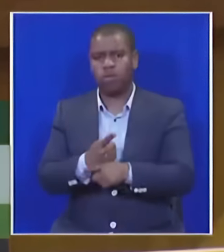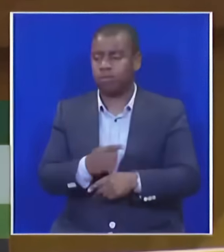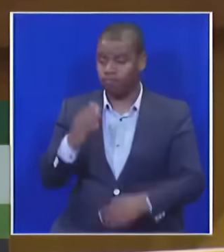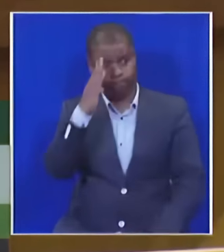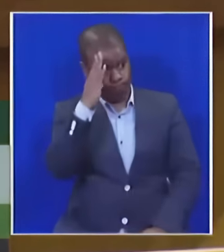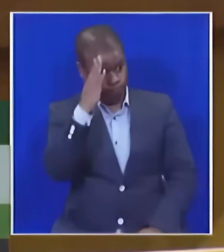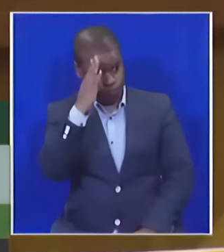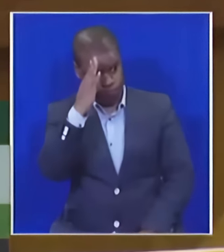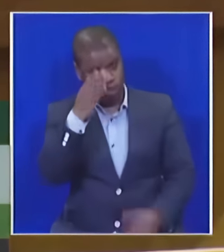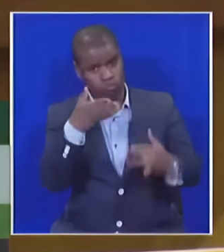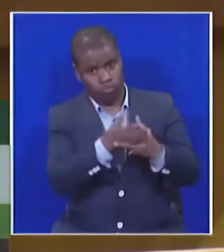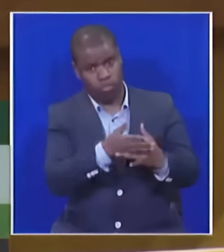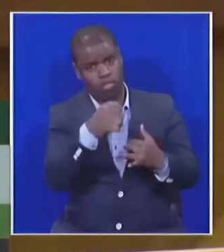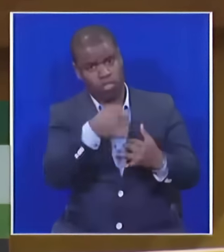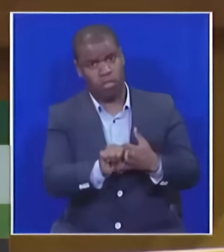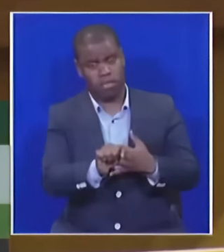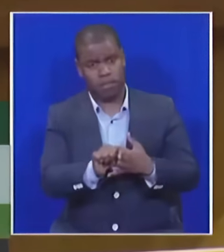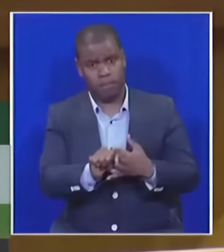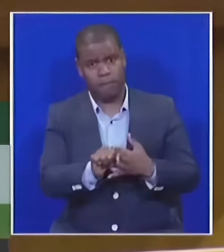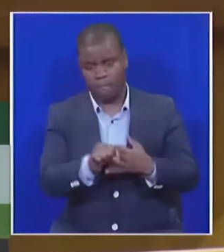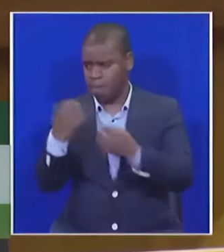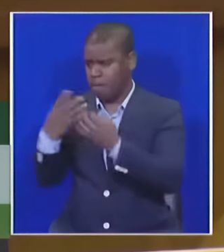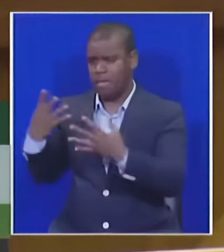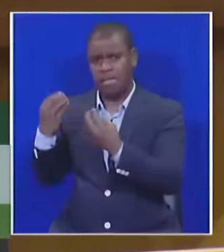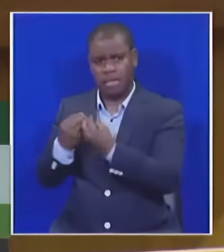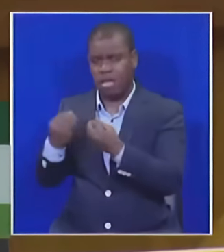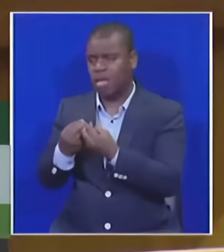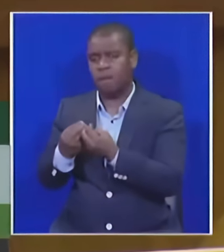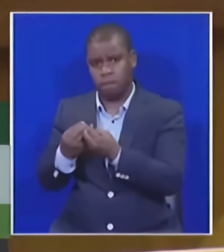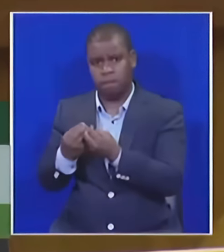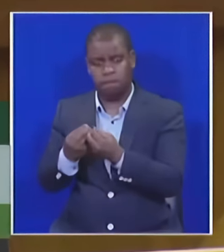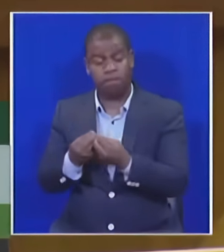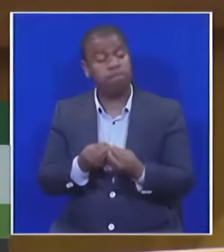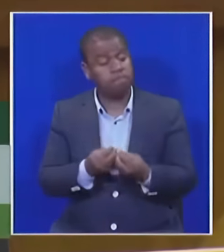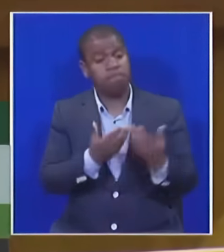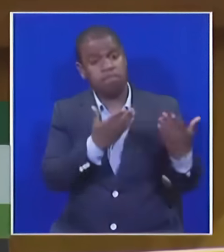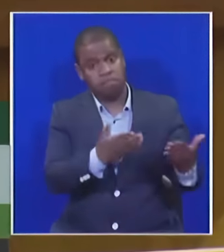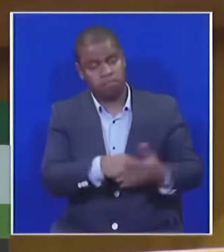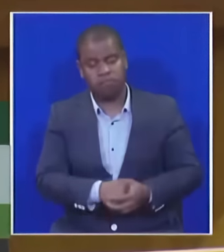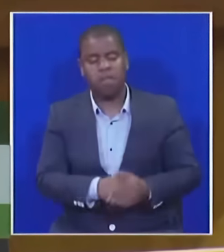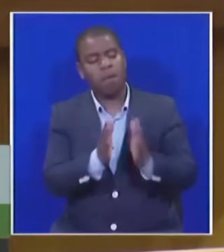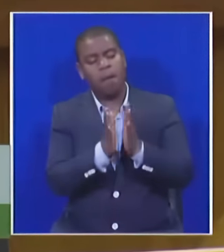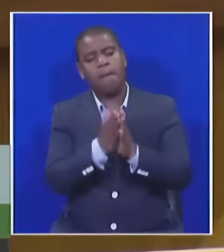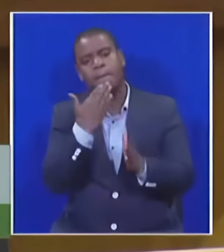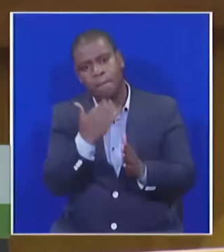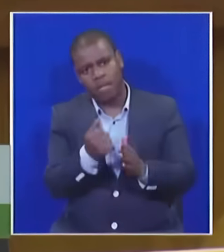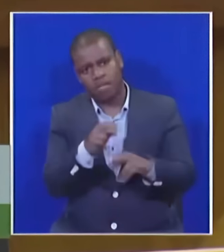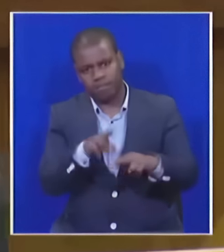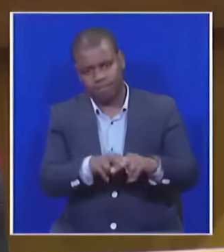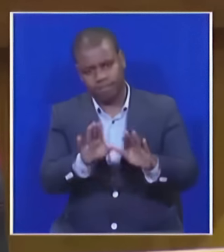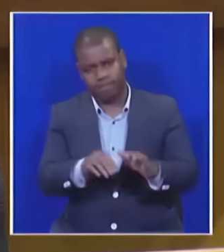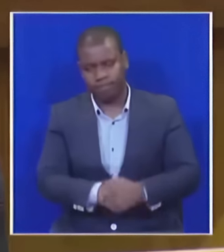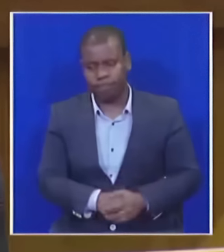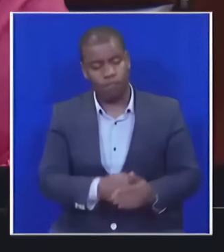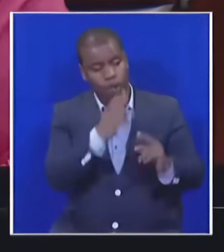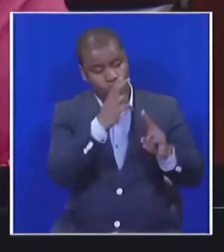Chair, there have been so many things that she did not Honorable do right. Malema, can you please take your seat? Honorable